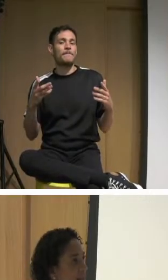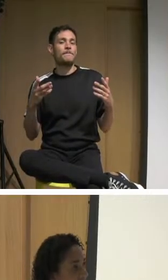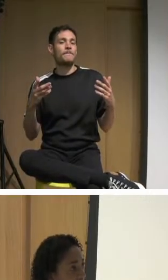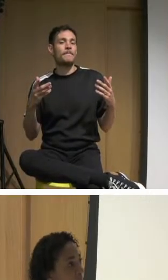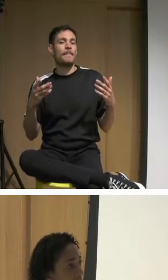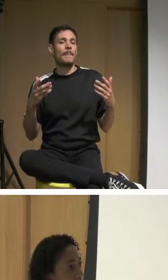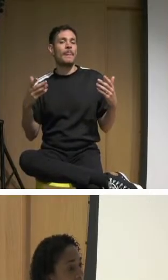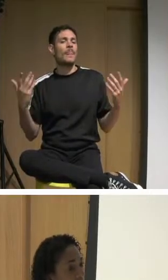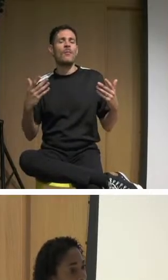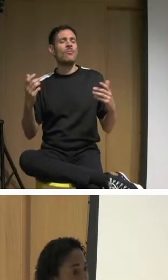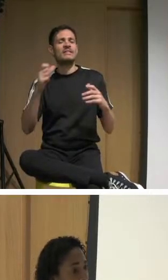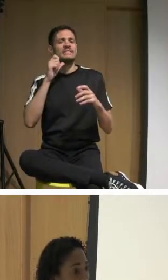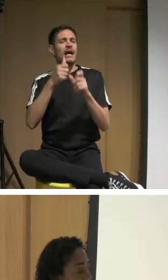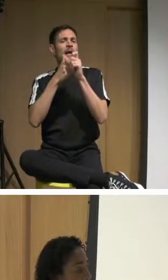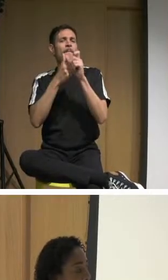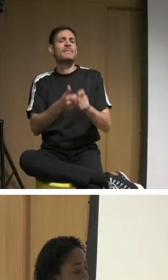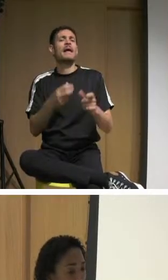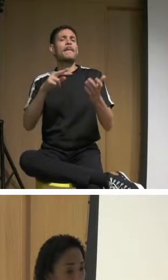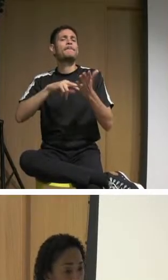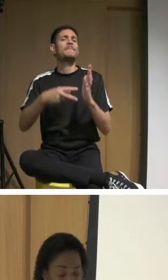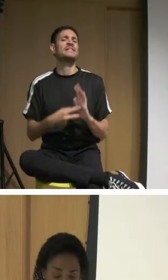not compliant mean?